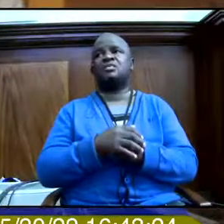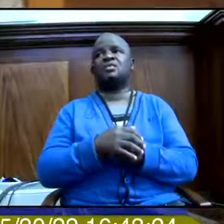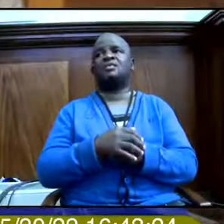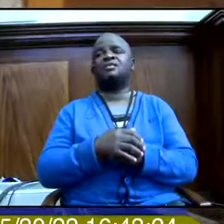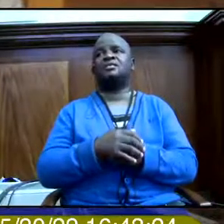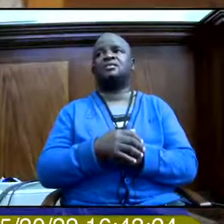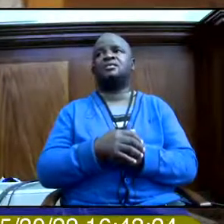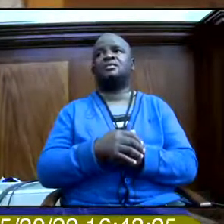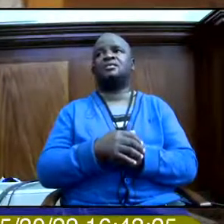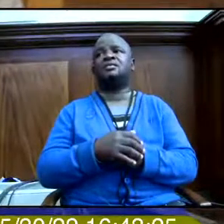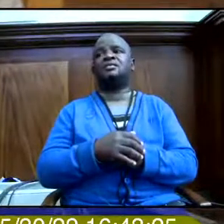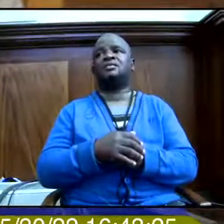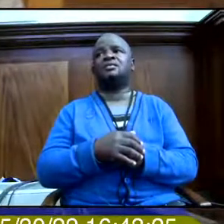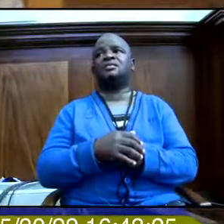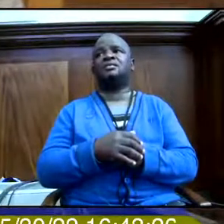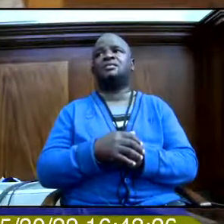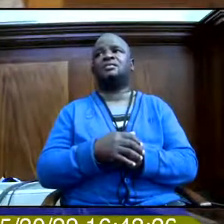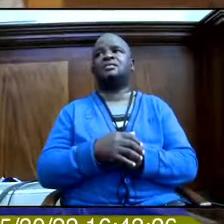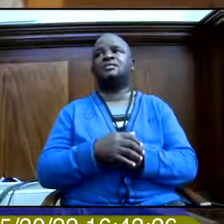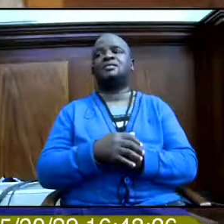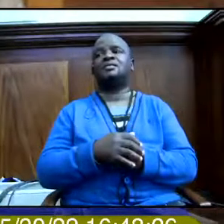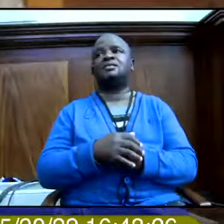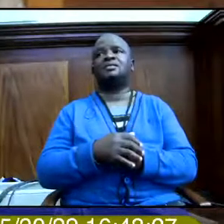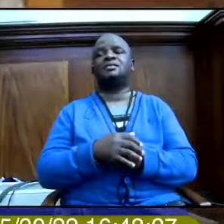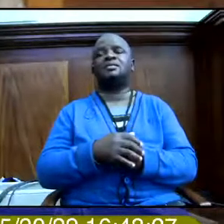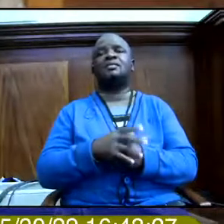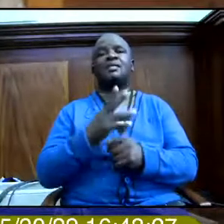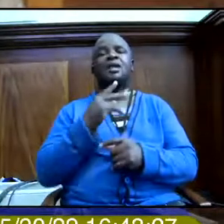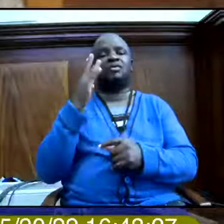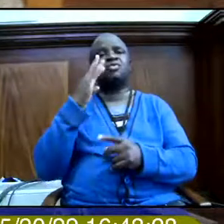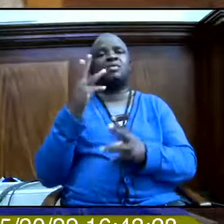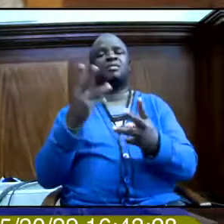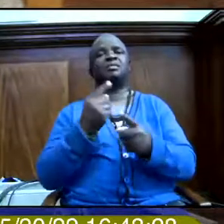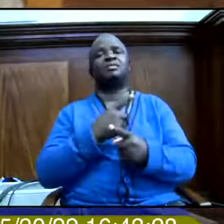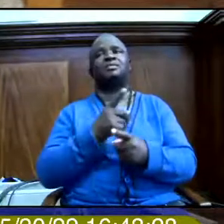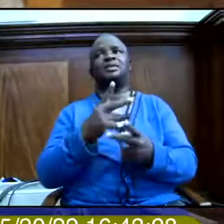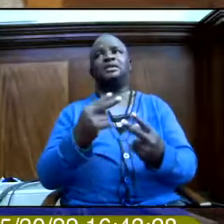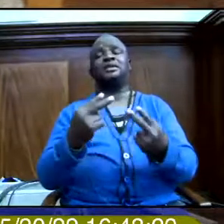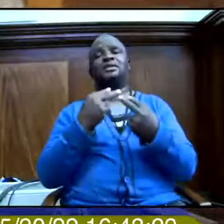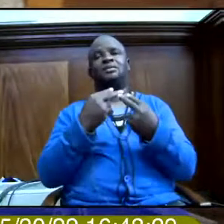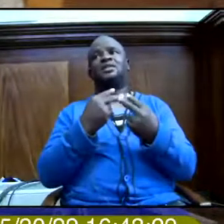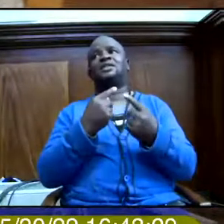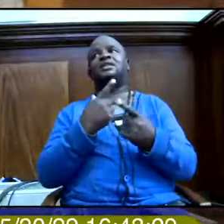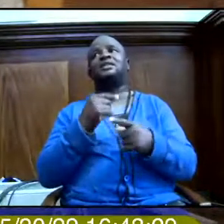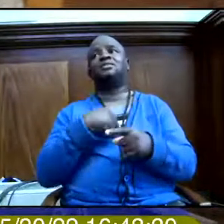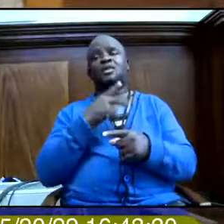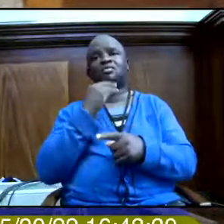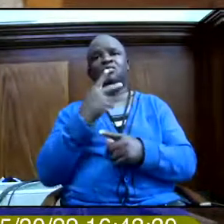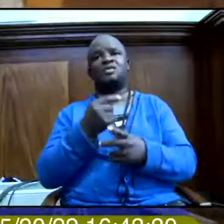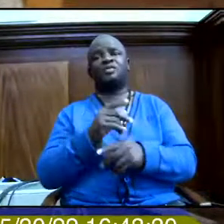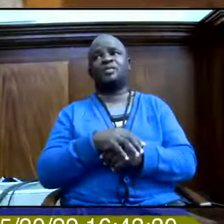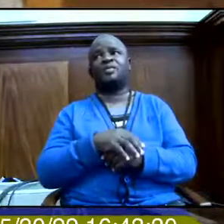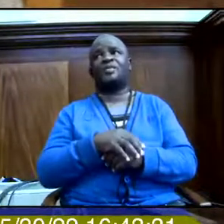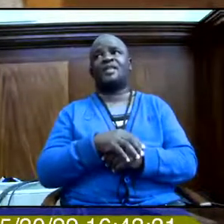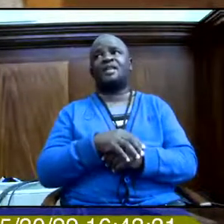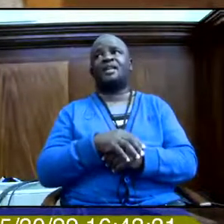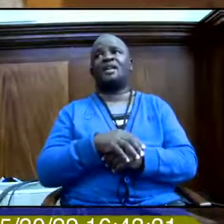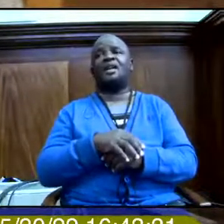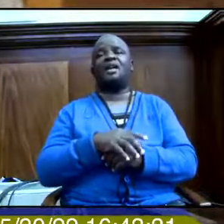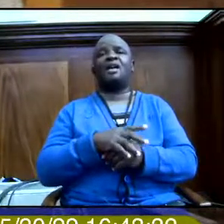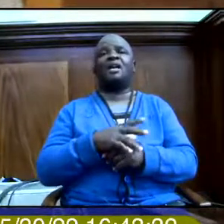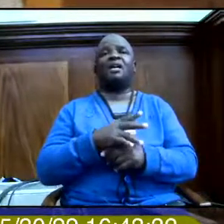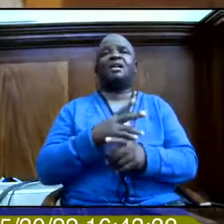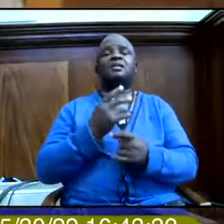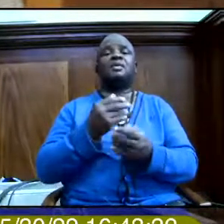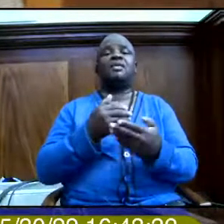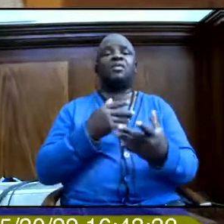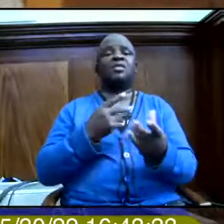i know the comrades will will look at me differently when i say this we used to have